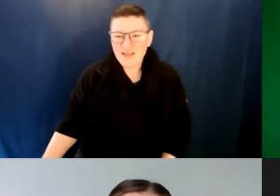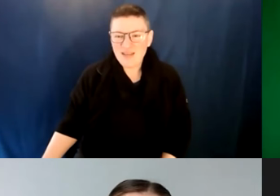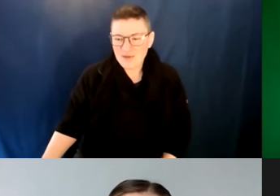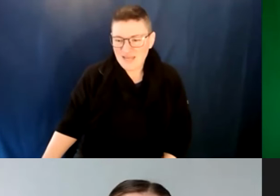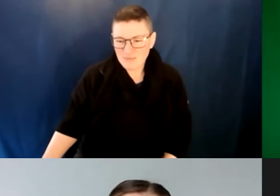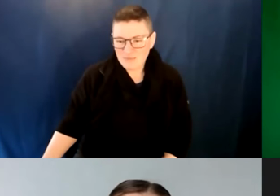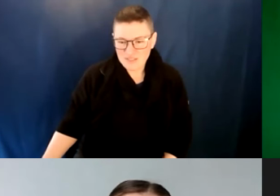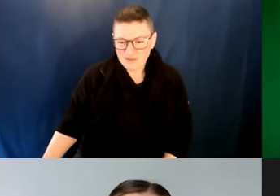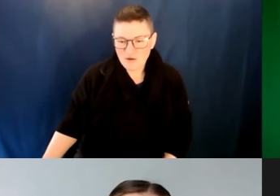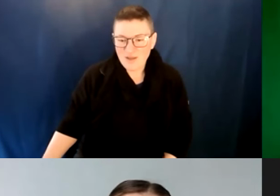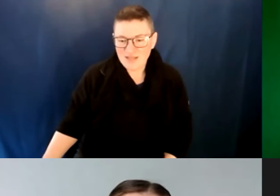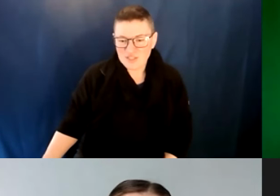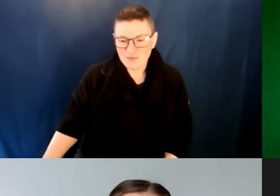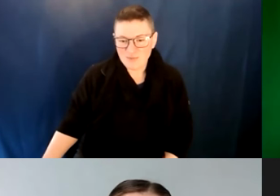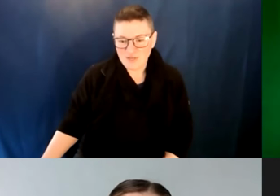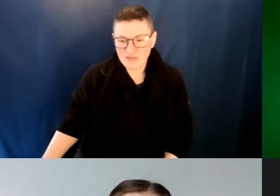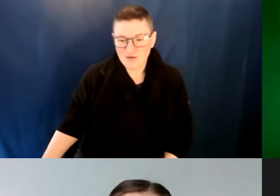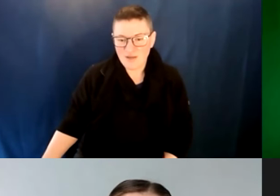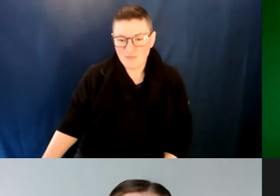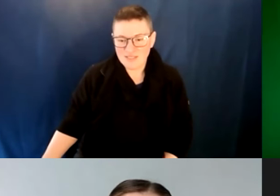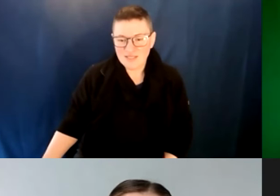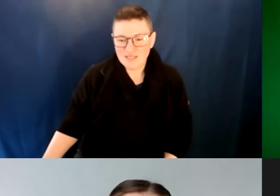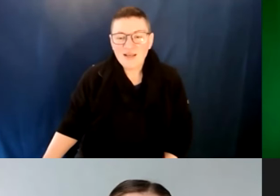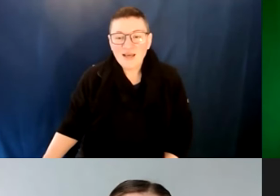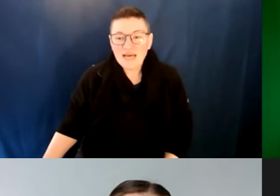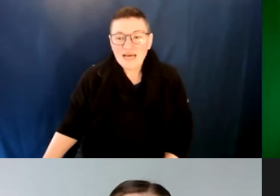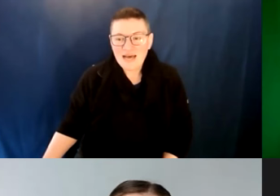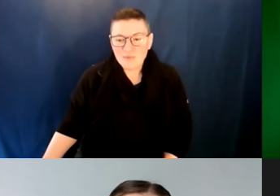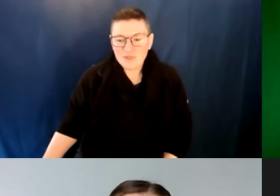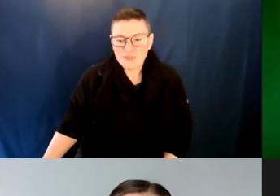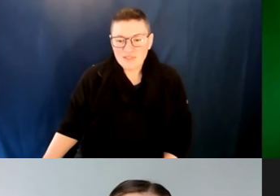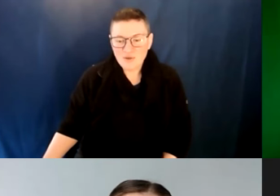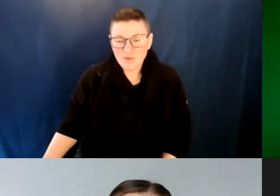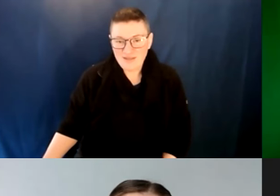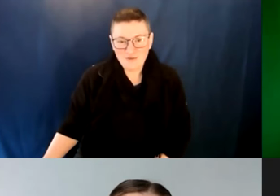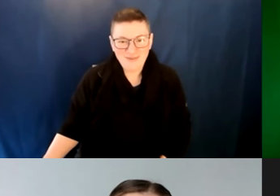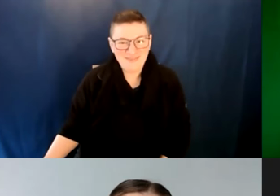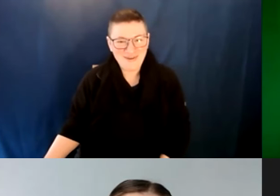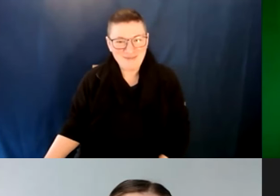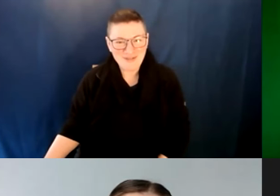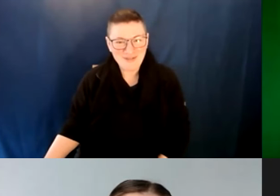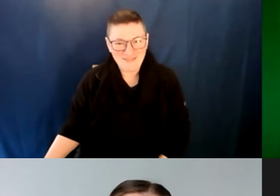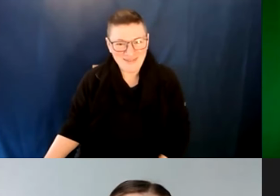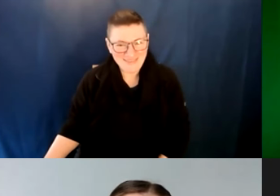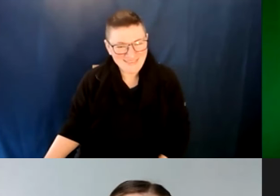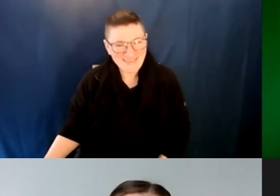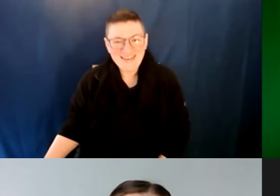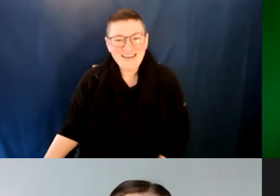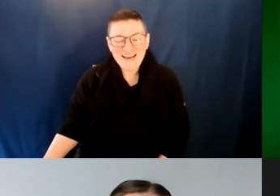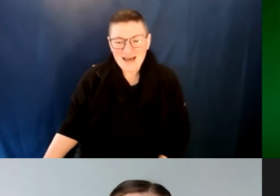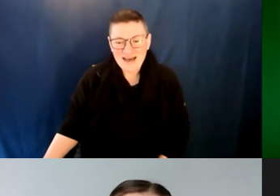Am I able to? Oh, I can share my screen. Okay, brilliant. So thank you very much for having me.